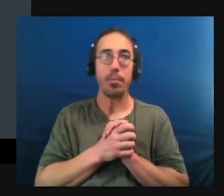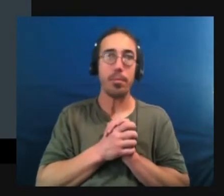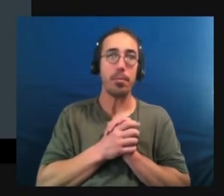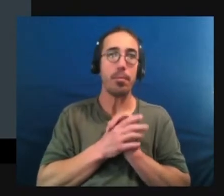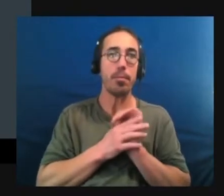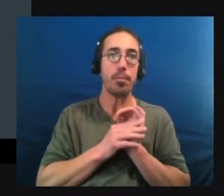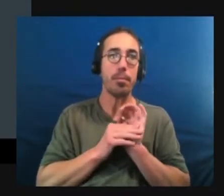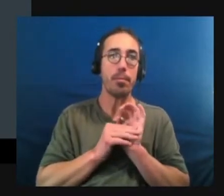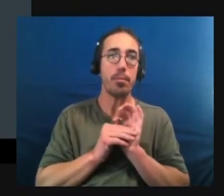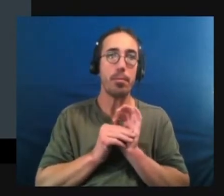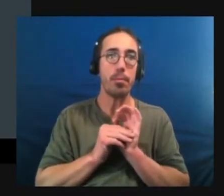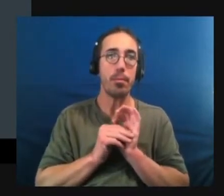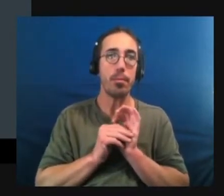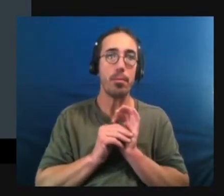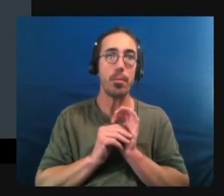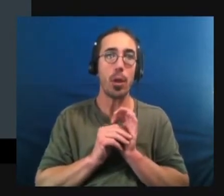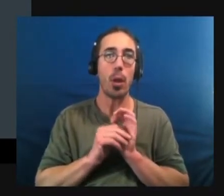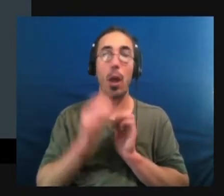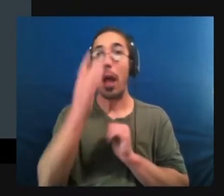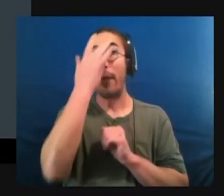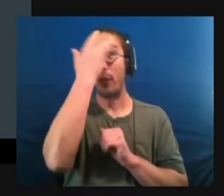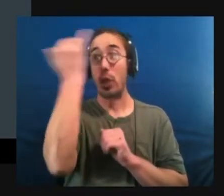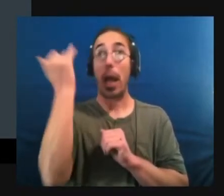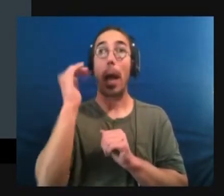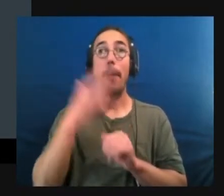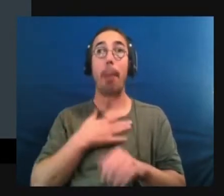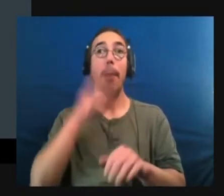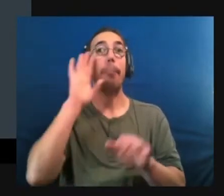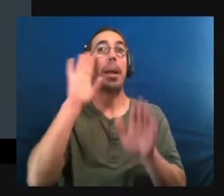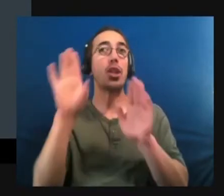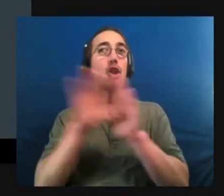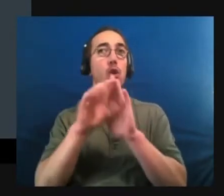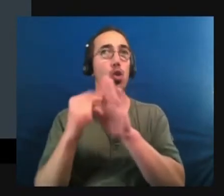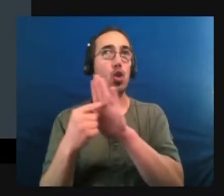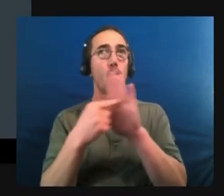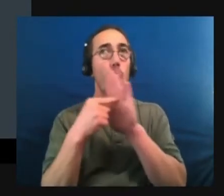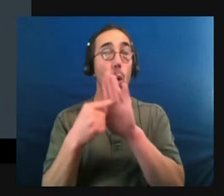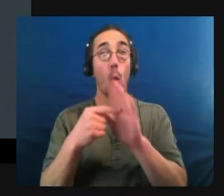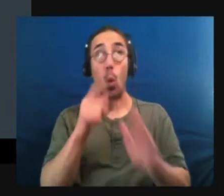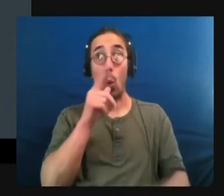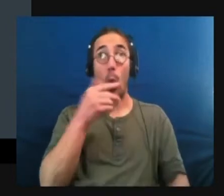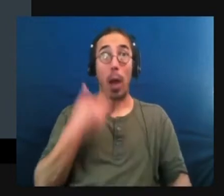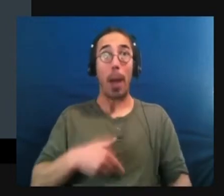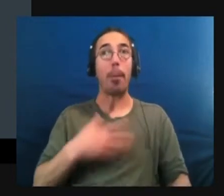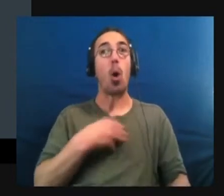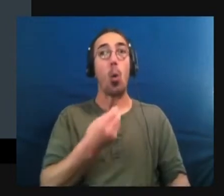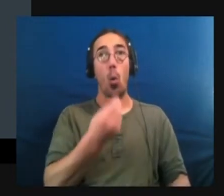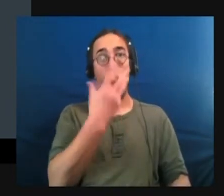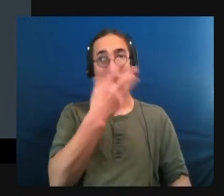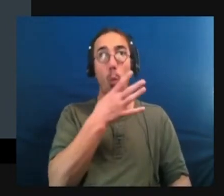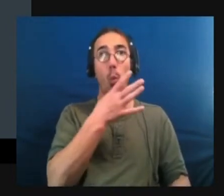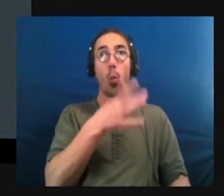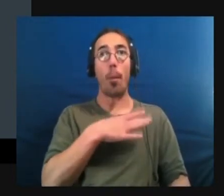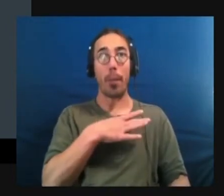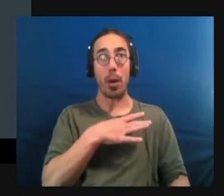Oh, I forgot my visual. I am a white woman with